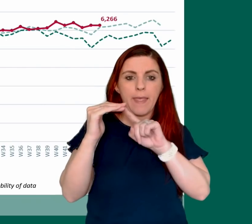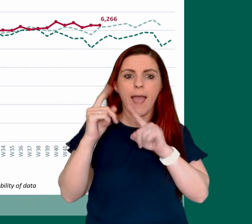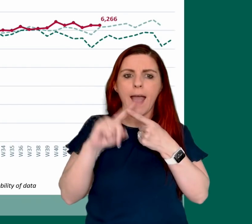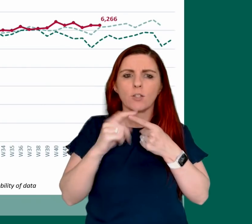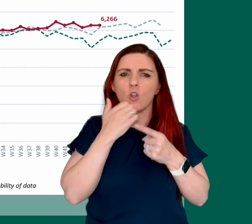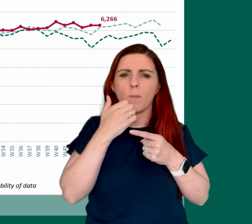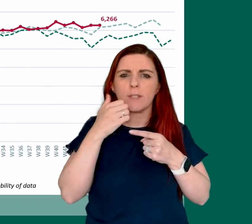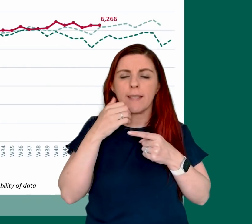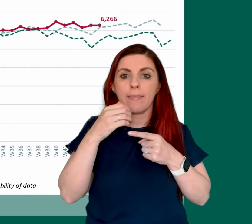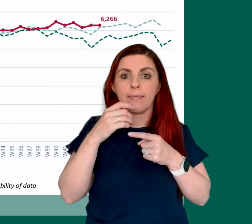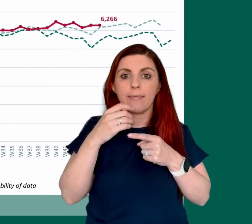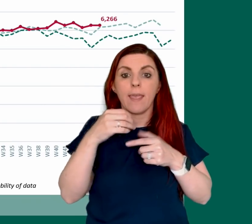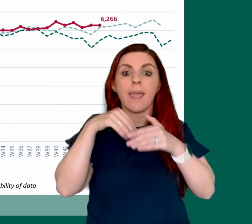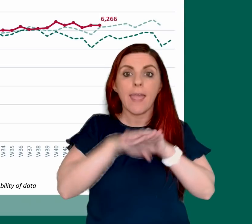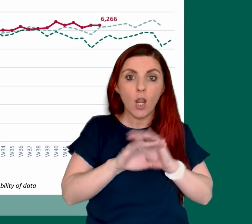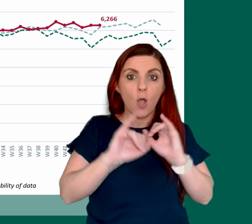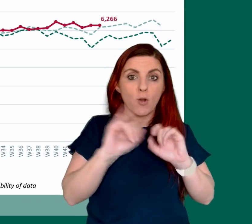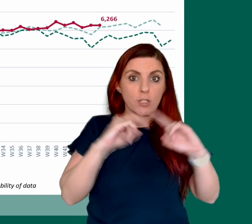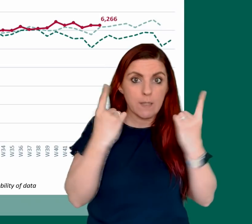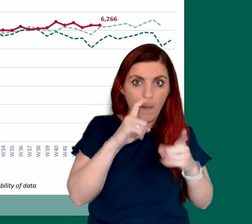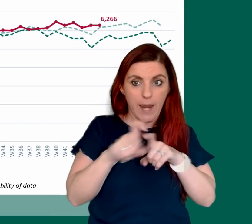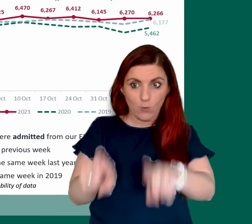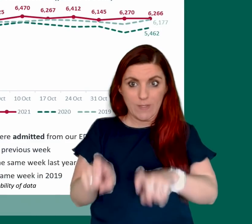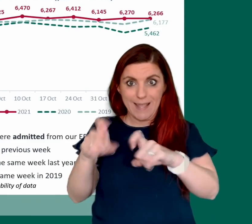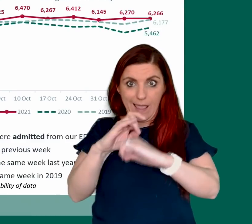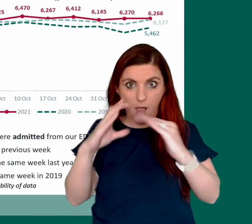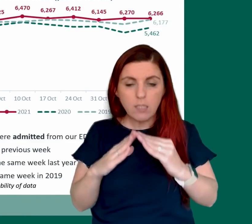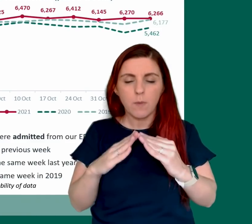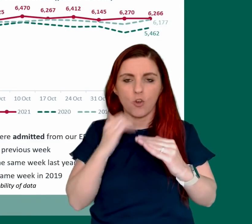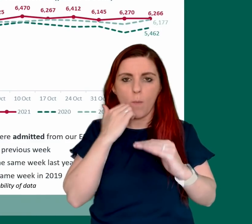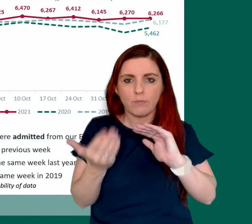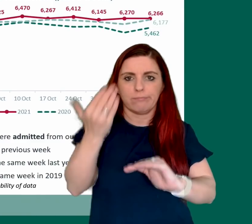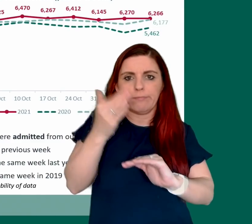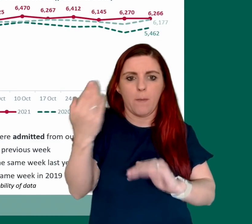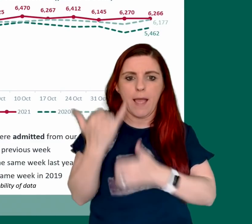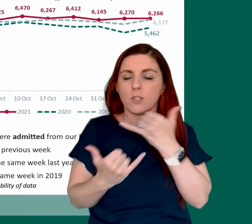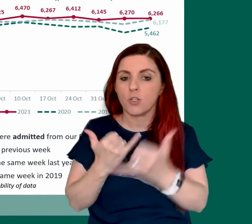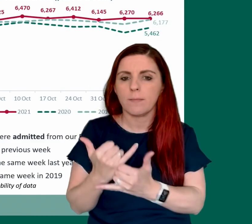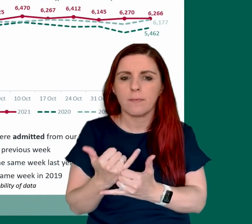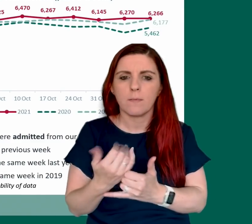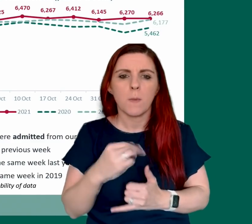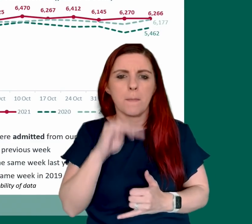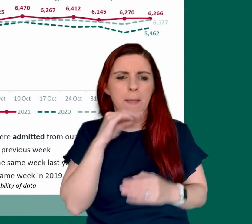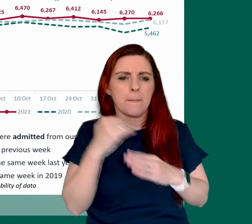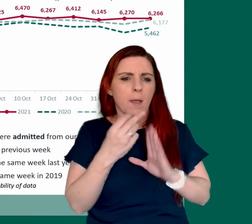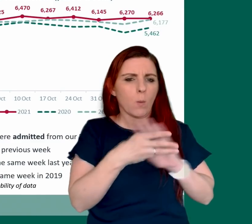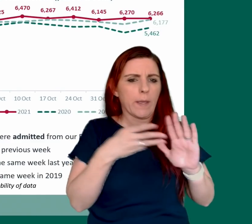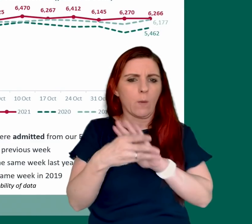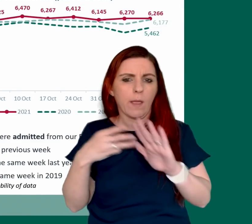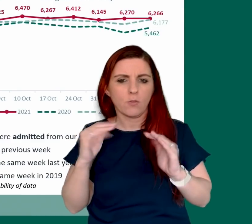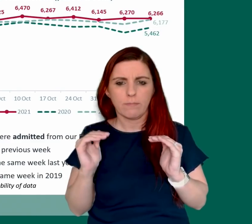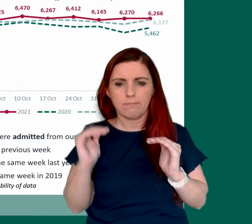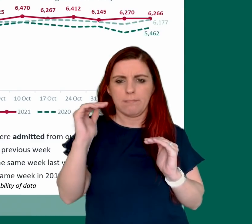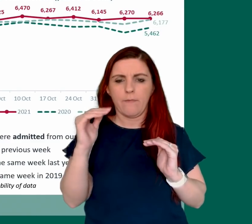sitting slightly above 2019 and significantly above 2020. What that looks like in terms of the weeks, so just up slightly on last